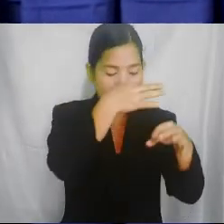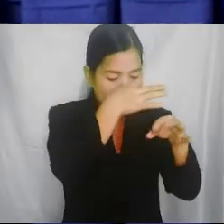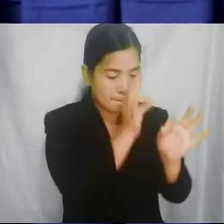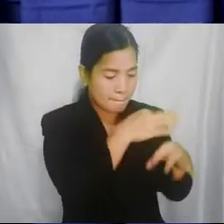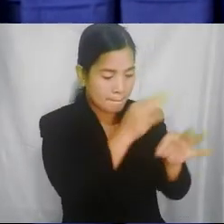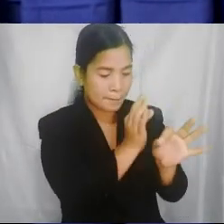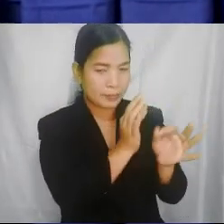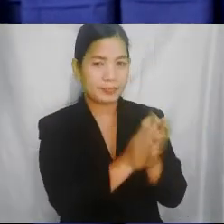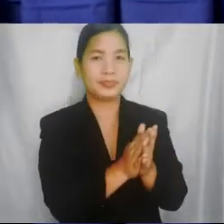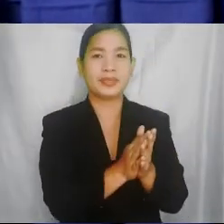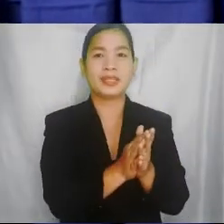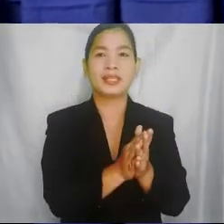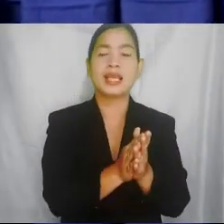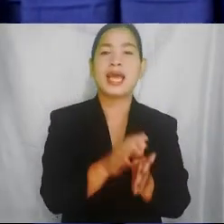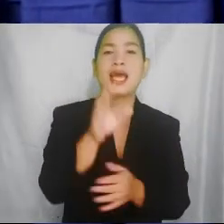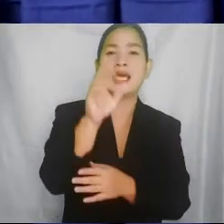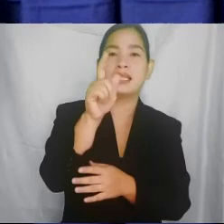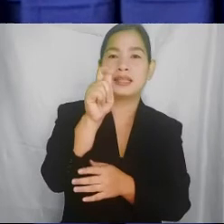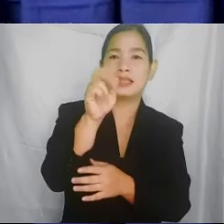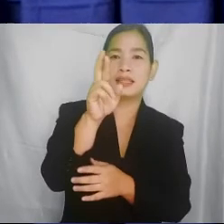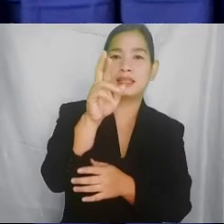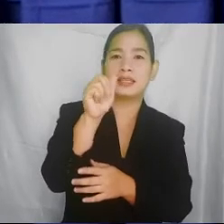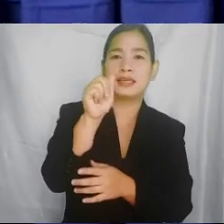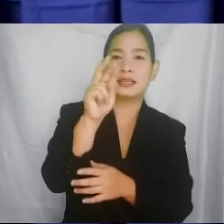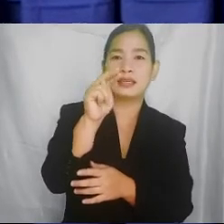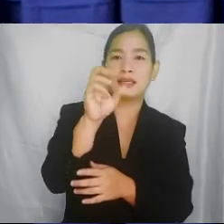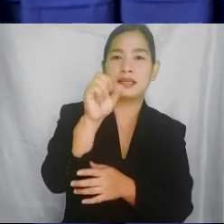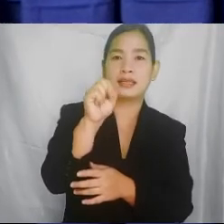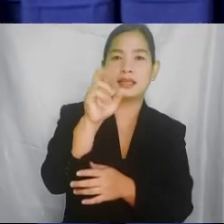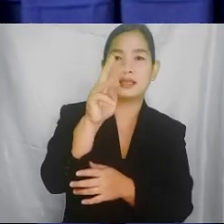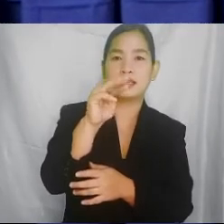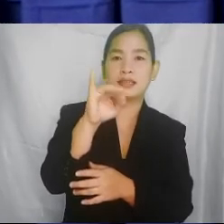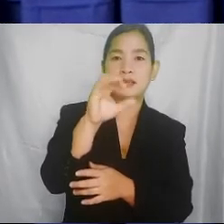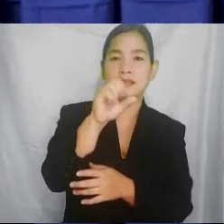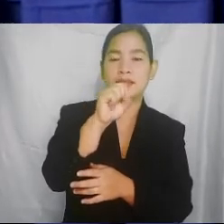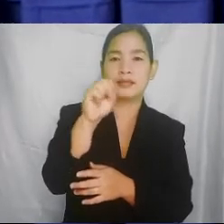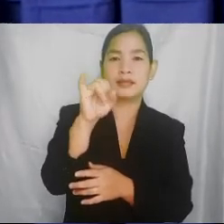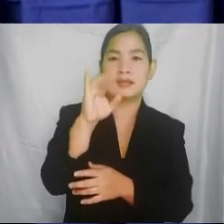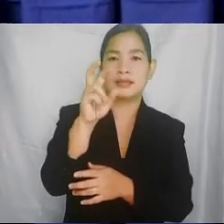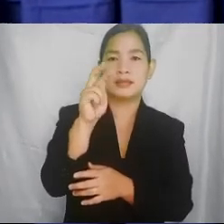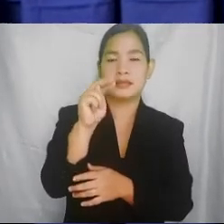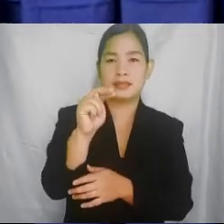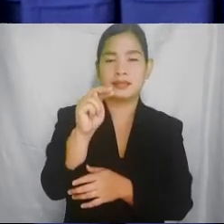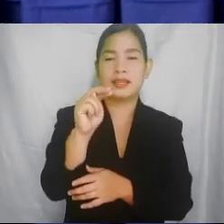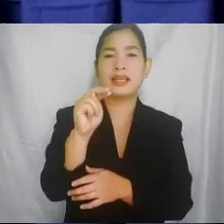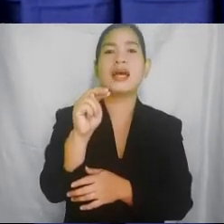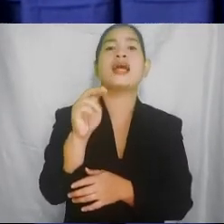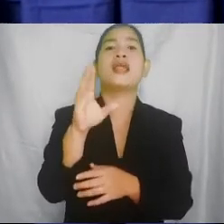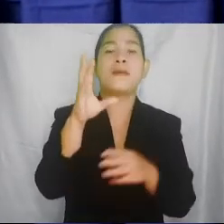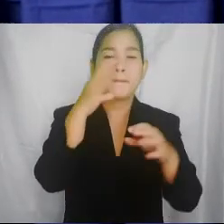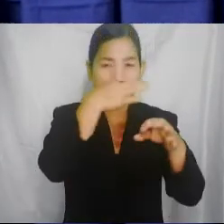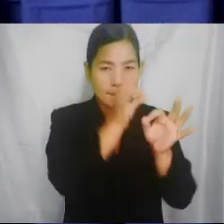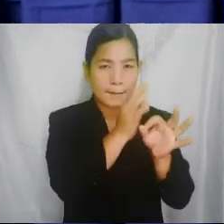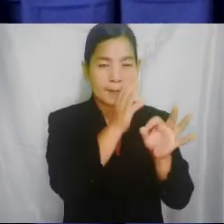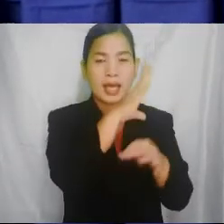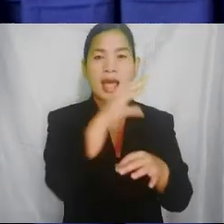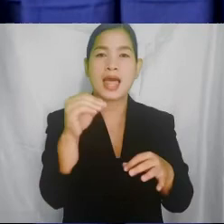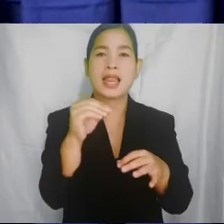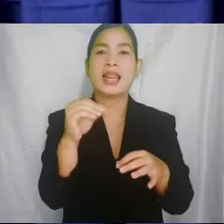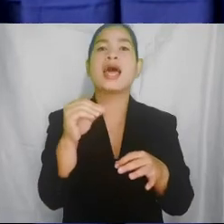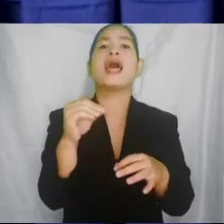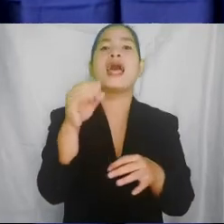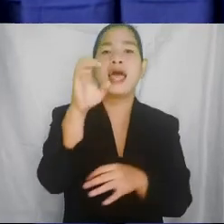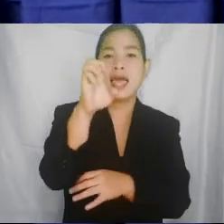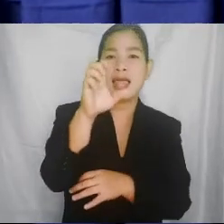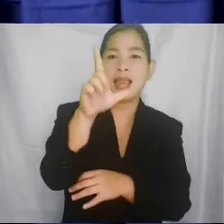transmission electron microscope and the scanning electron microscope. I will give you 1 minute to complete this